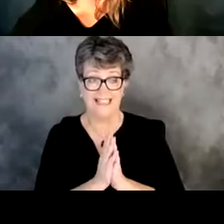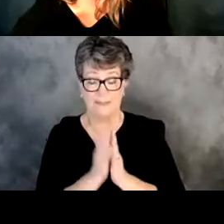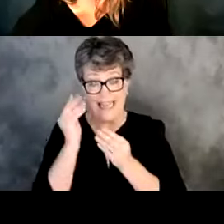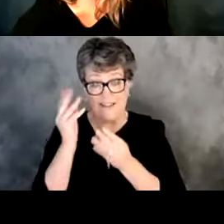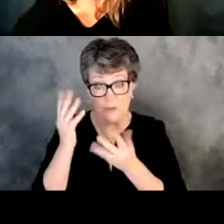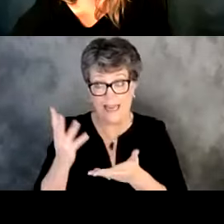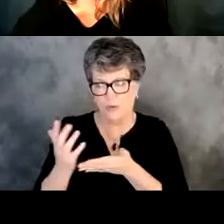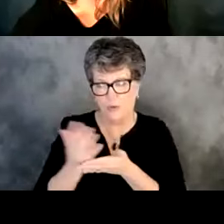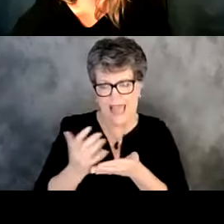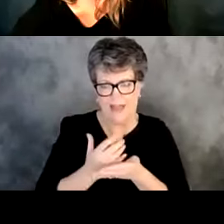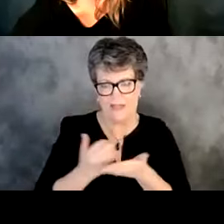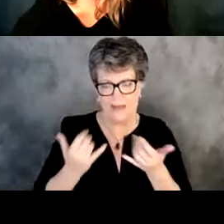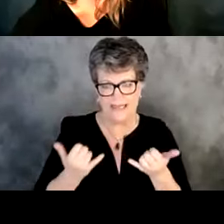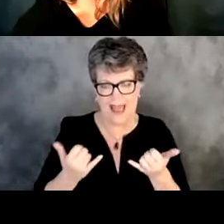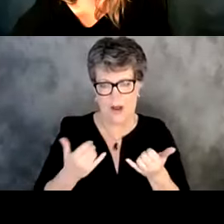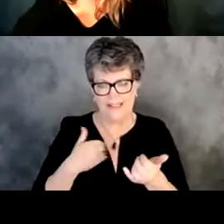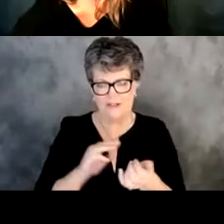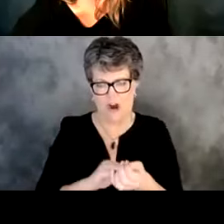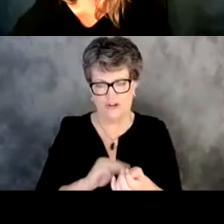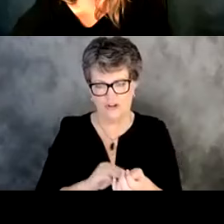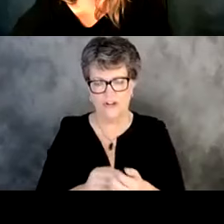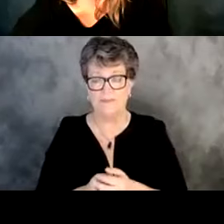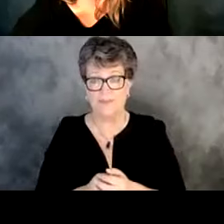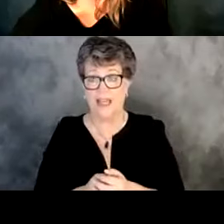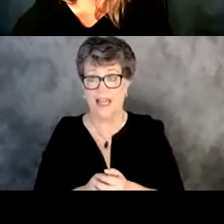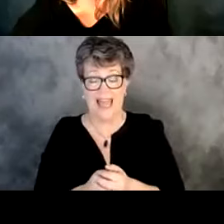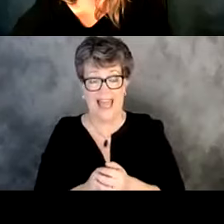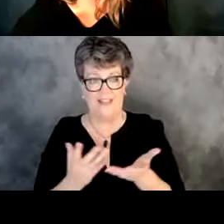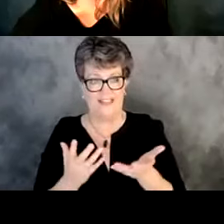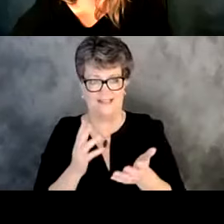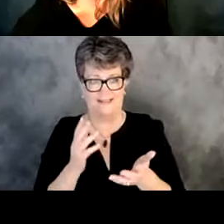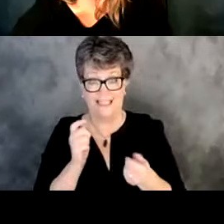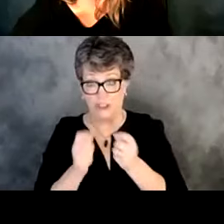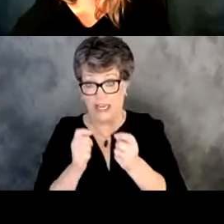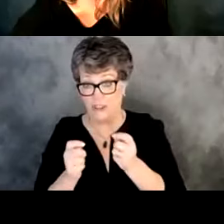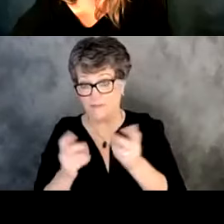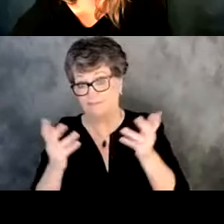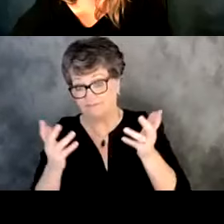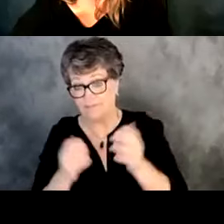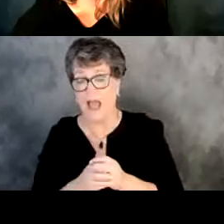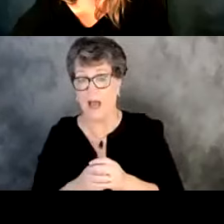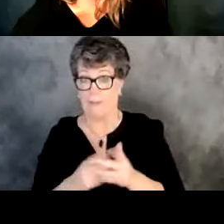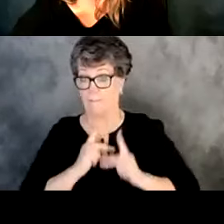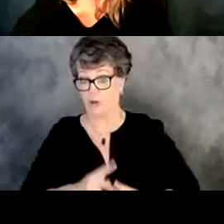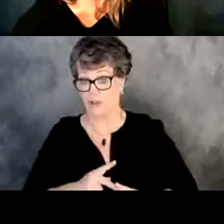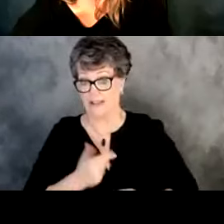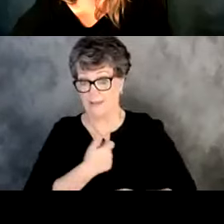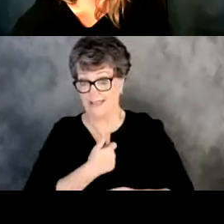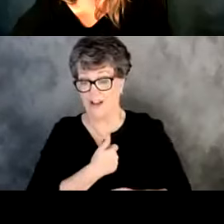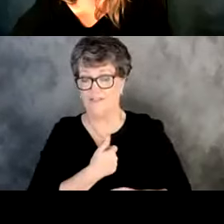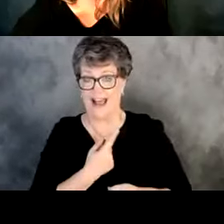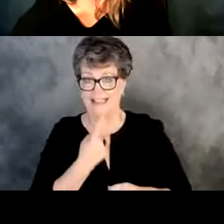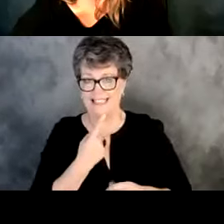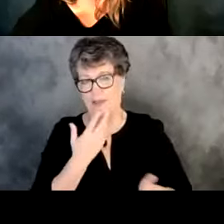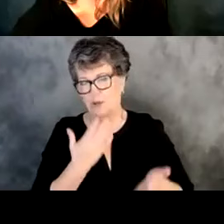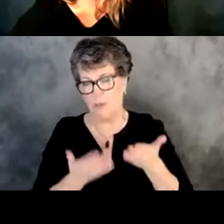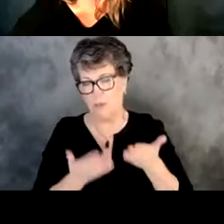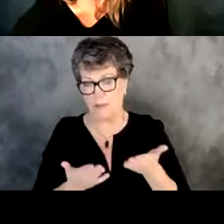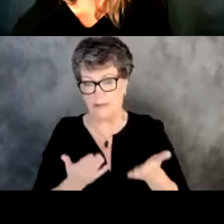we're gathering as physicians, and this is fluid information. But I personally would say that there's